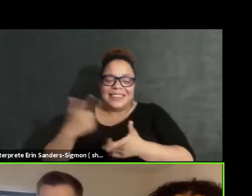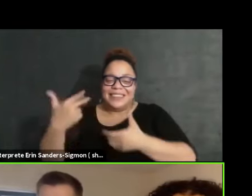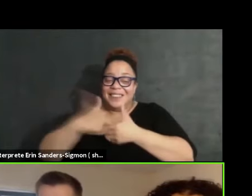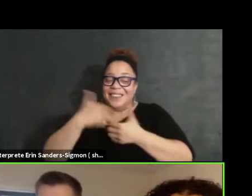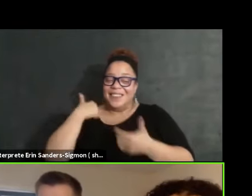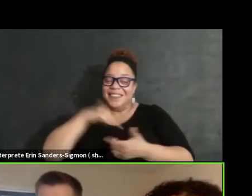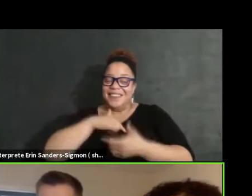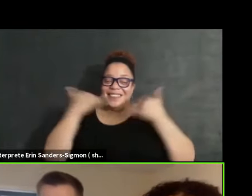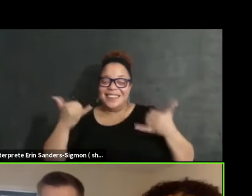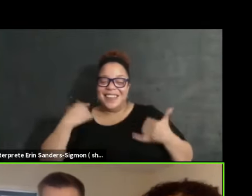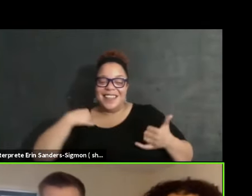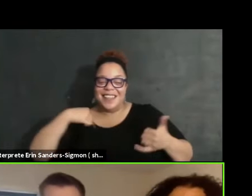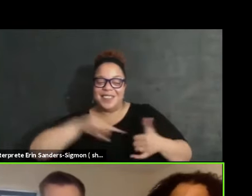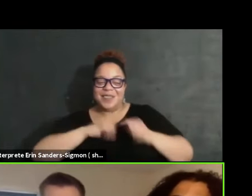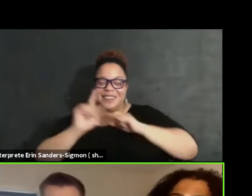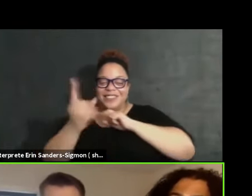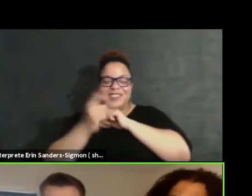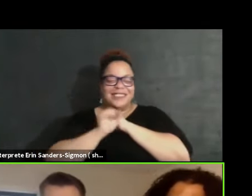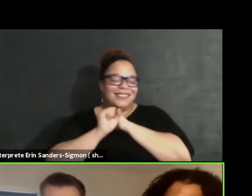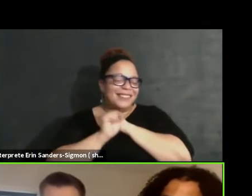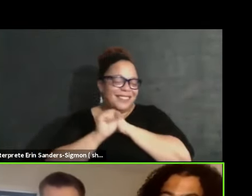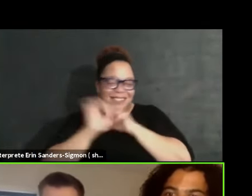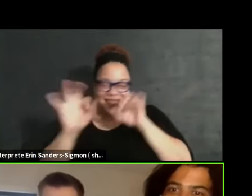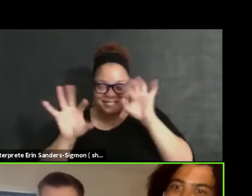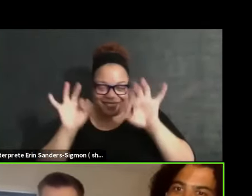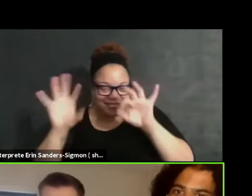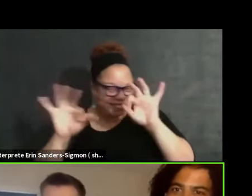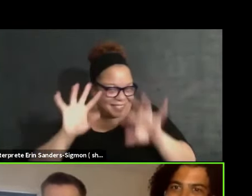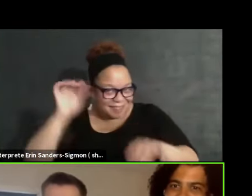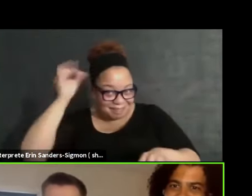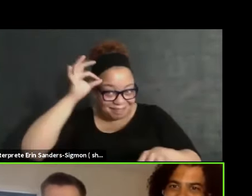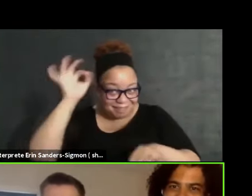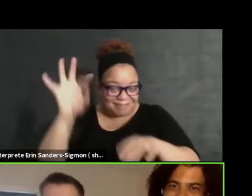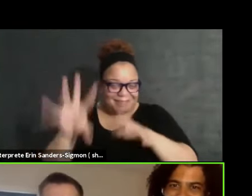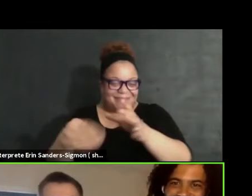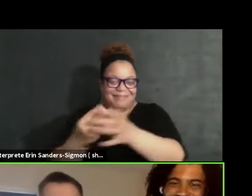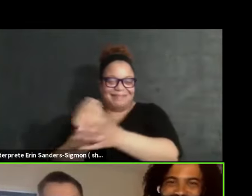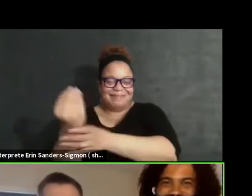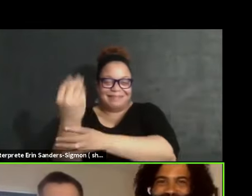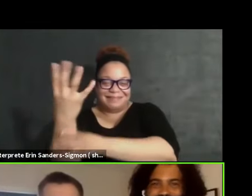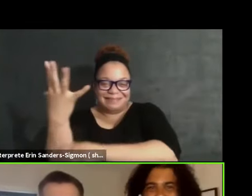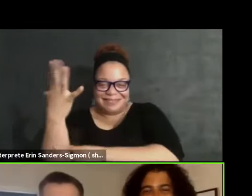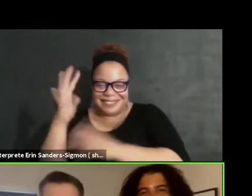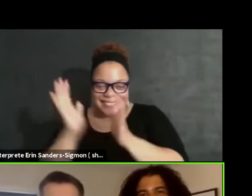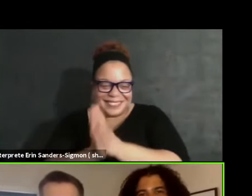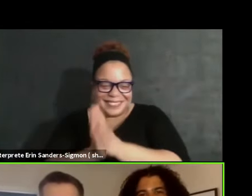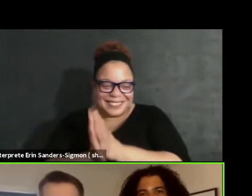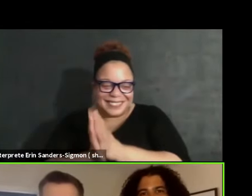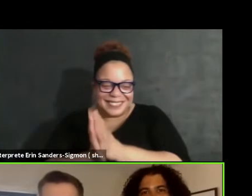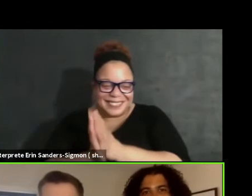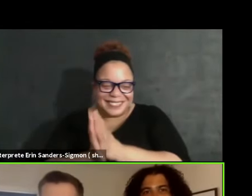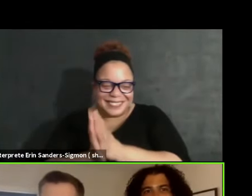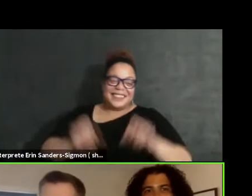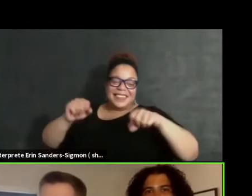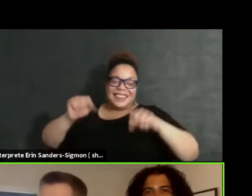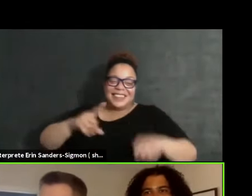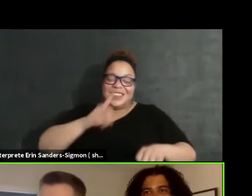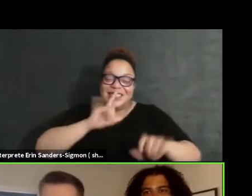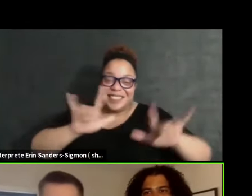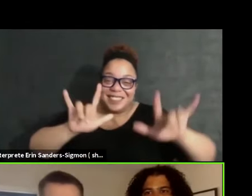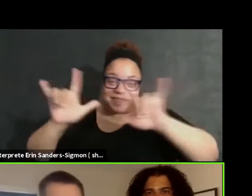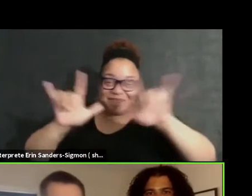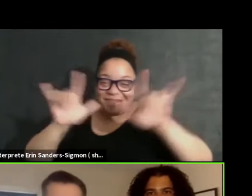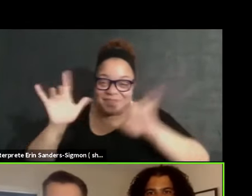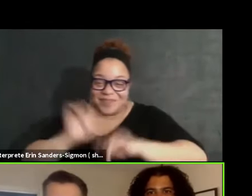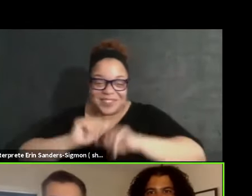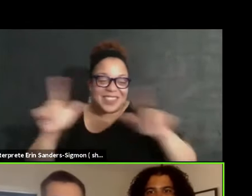day. That's all we do. I stole that line. Yeah. Much love, y'all. We're so happy to be here.